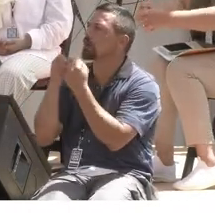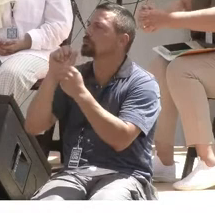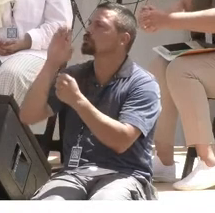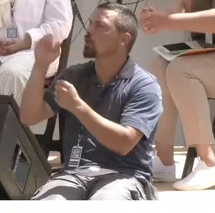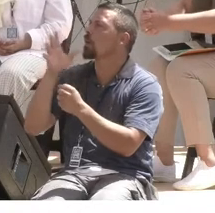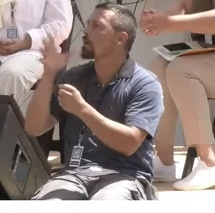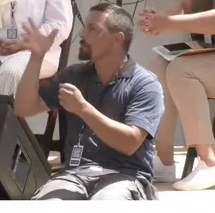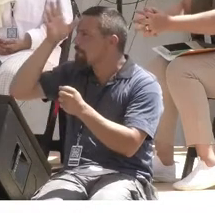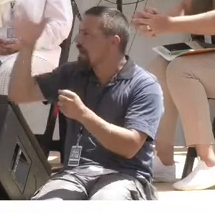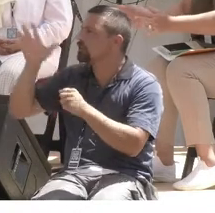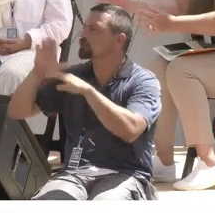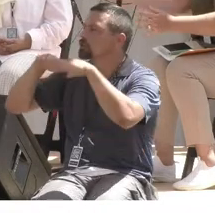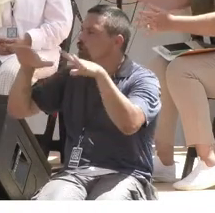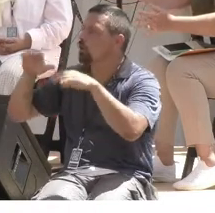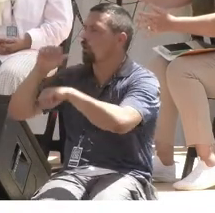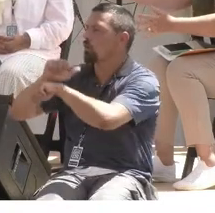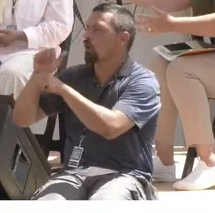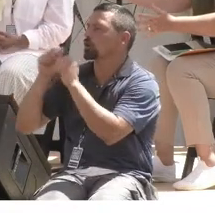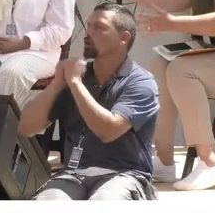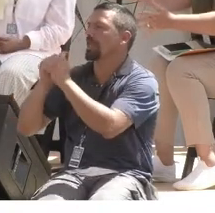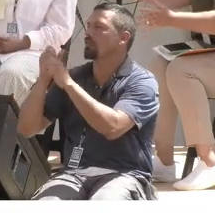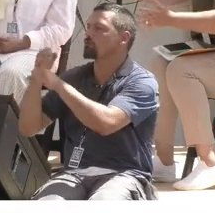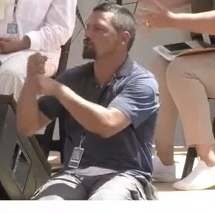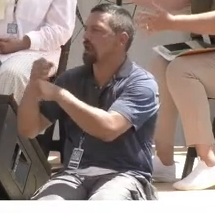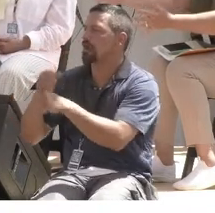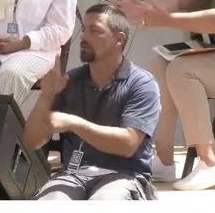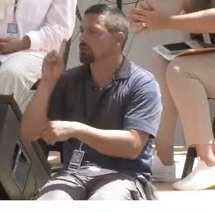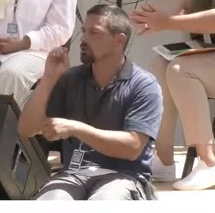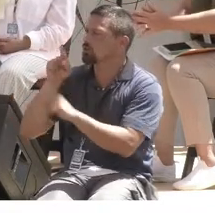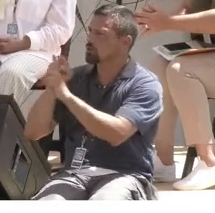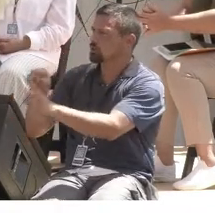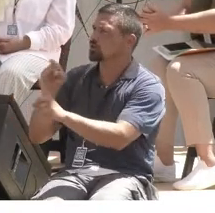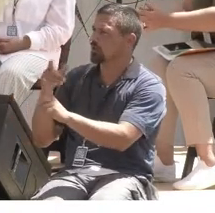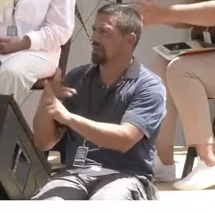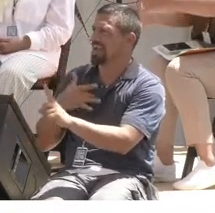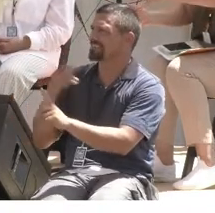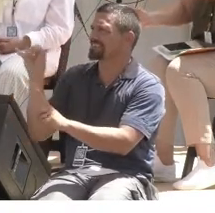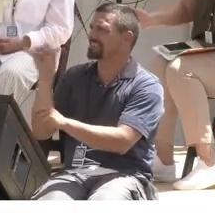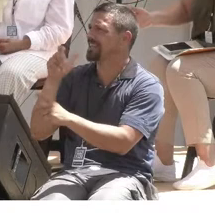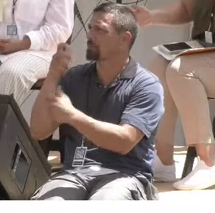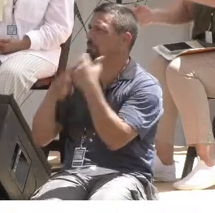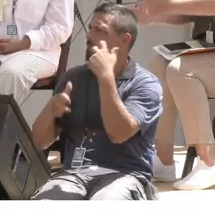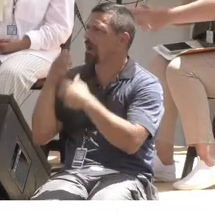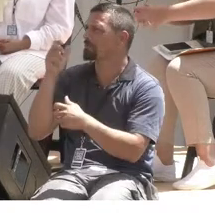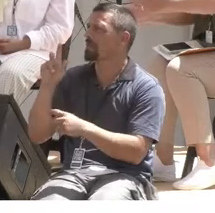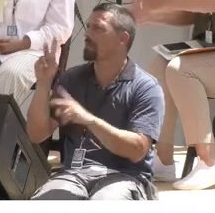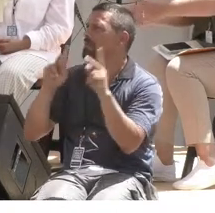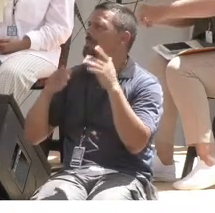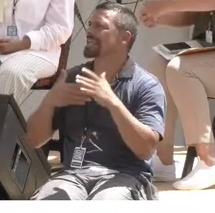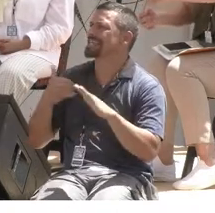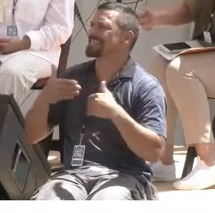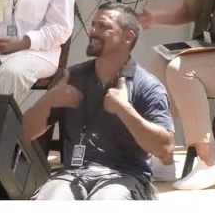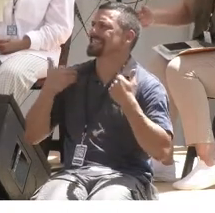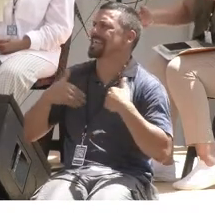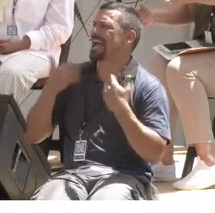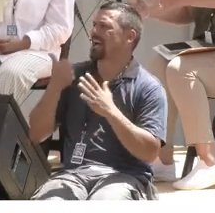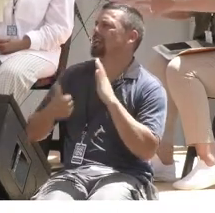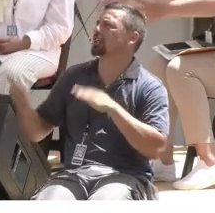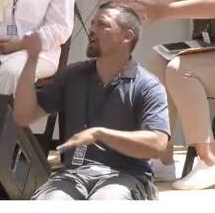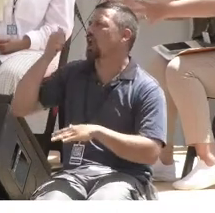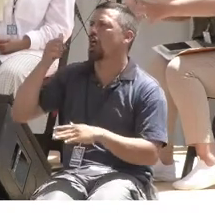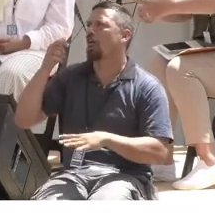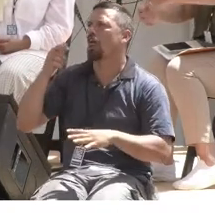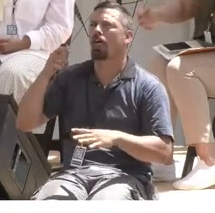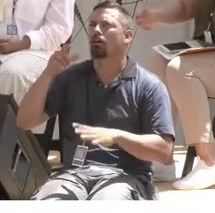create together. Do you suffer the same problem of people, youngsters being drawn away from